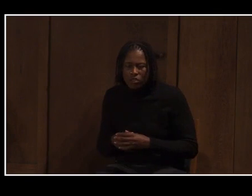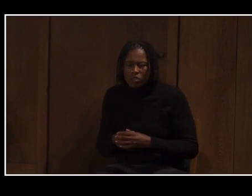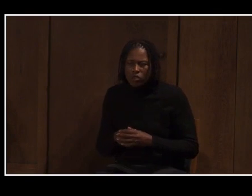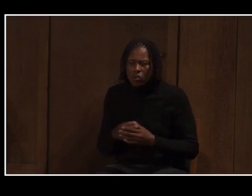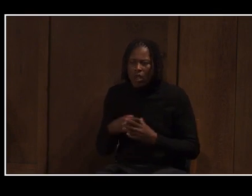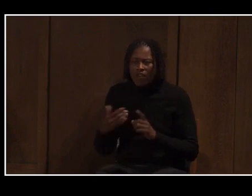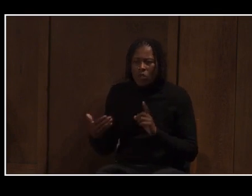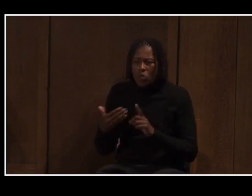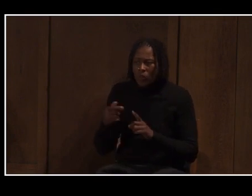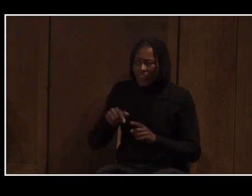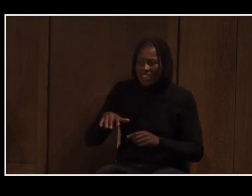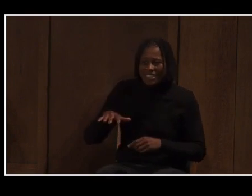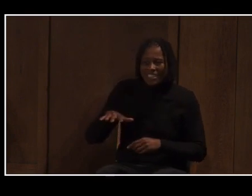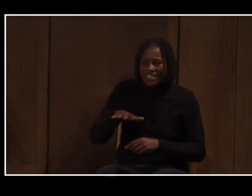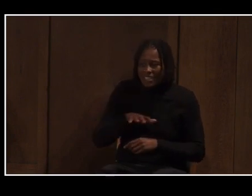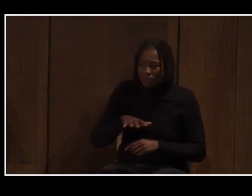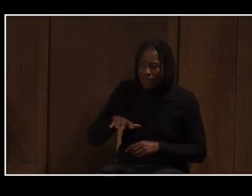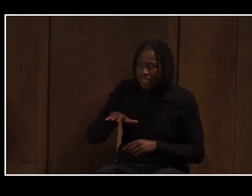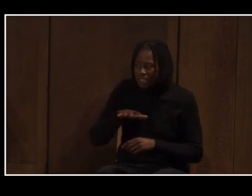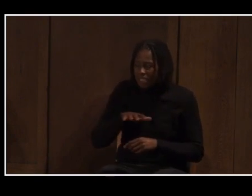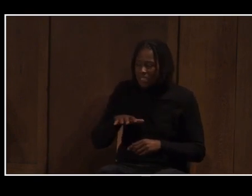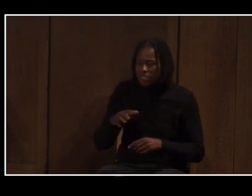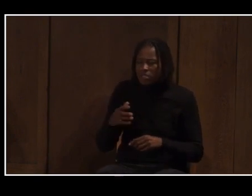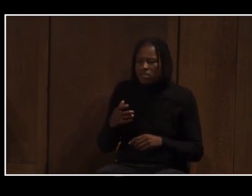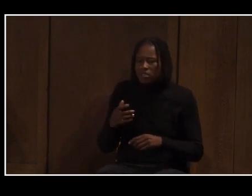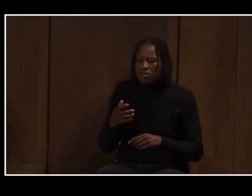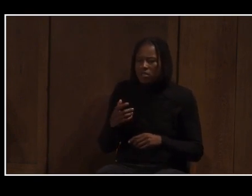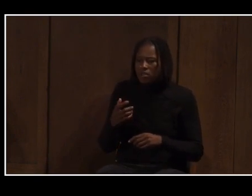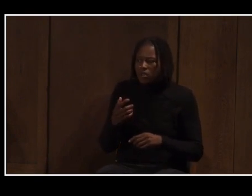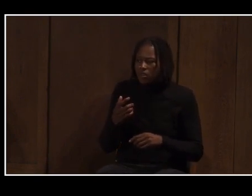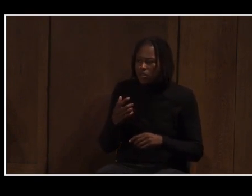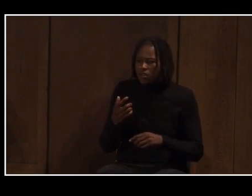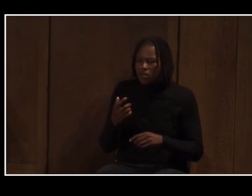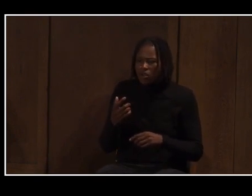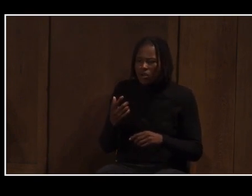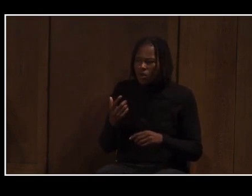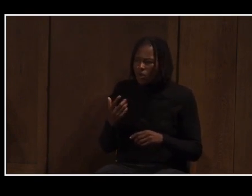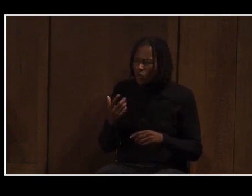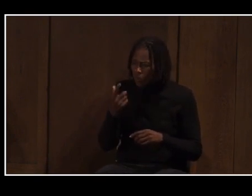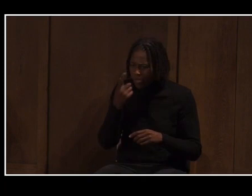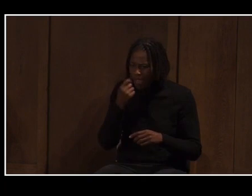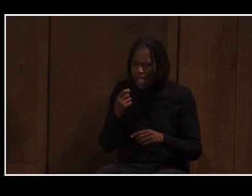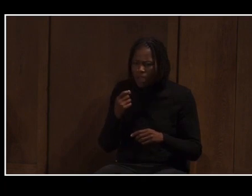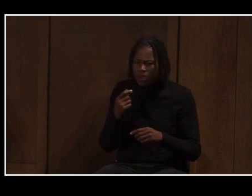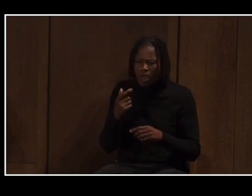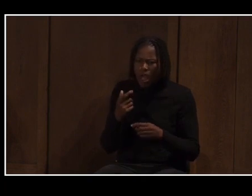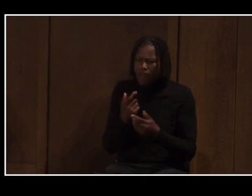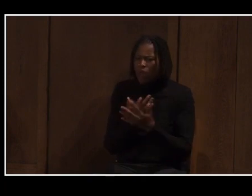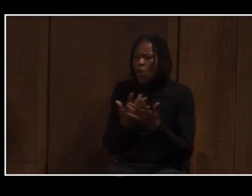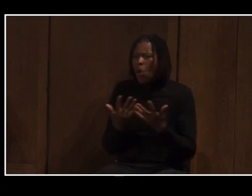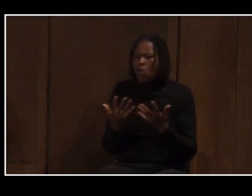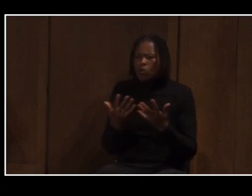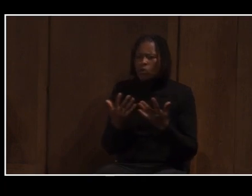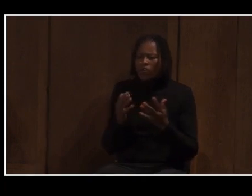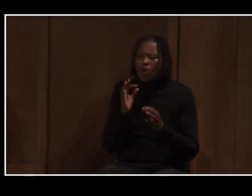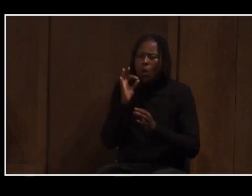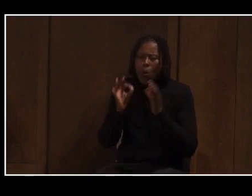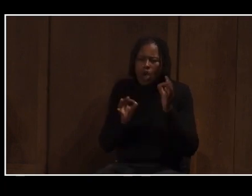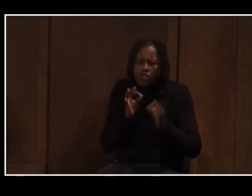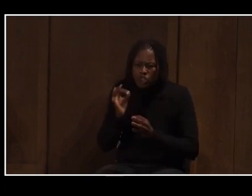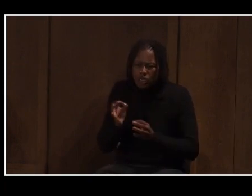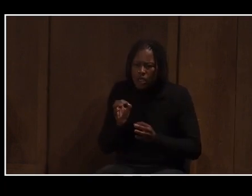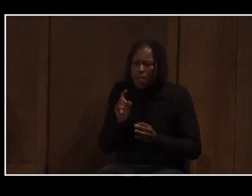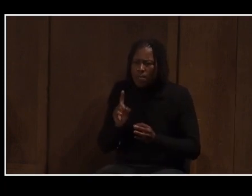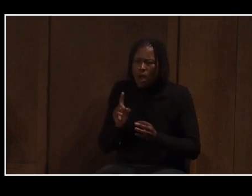spaces where you can ask those questions and figure out, like, where's the line that we need to draw. And it's an ongoing